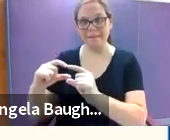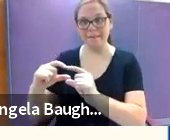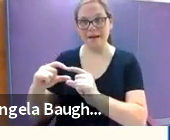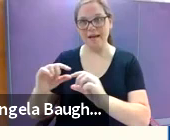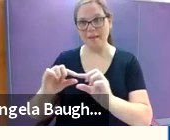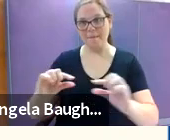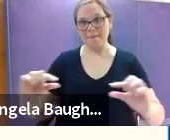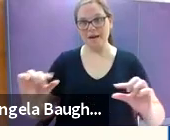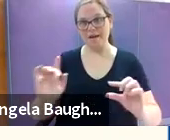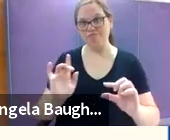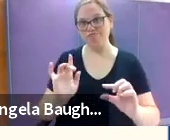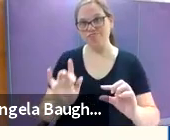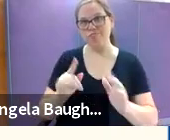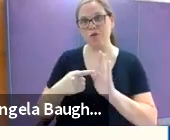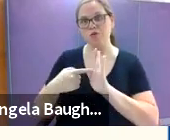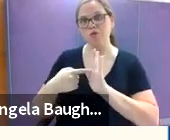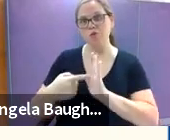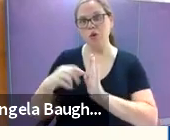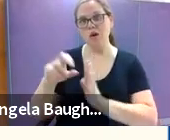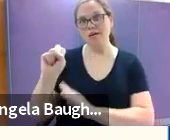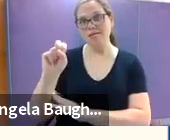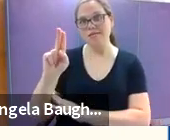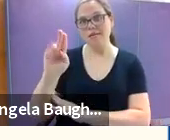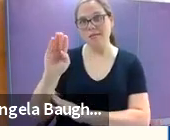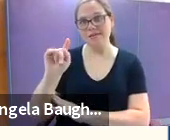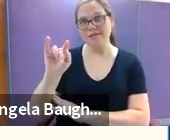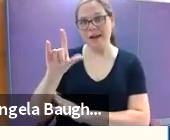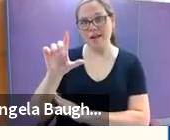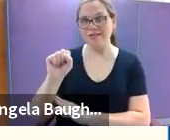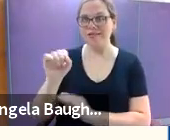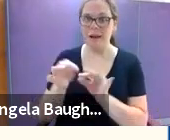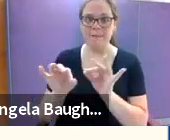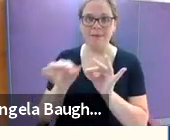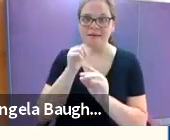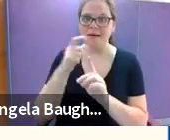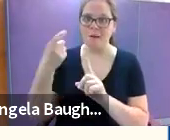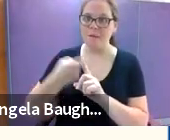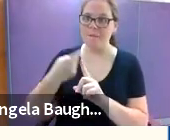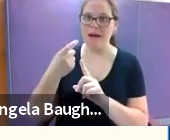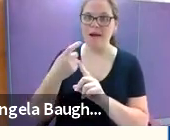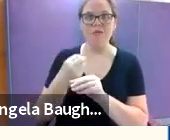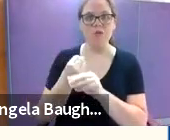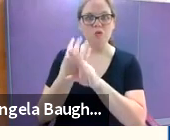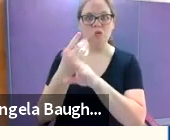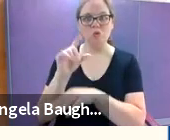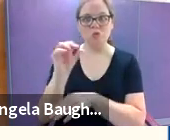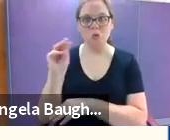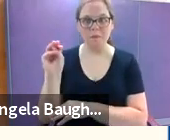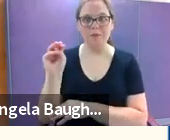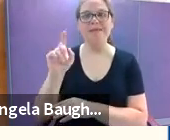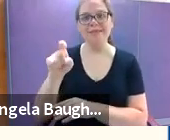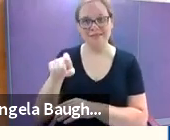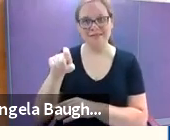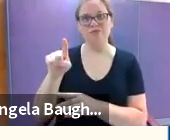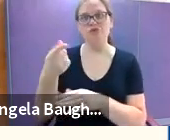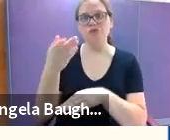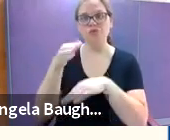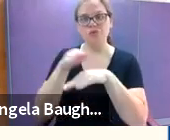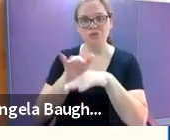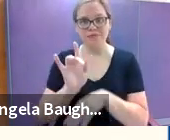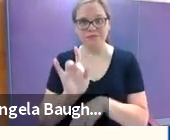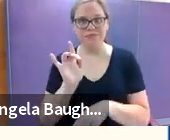select Show Subtitles. Captioning is not automatic for members in the Zoom. You will need to turn it on. For